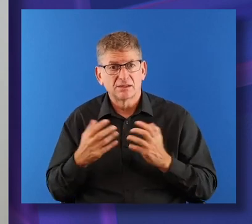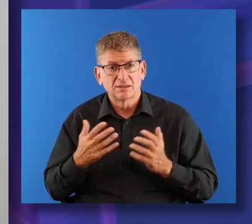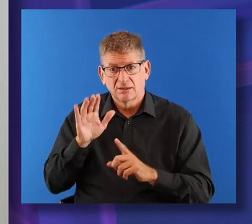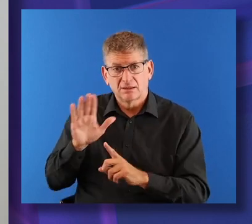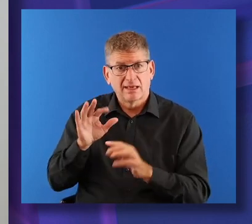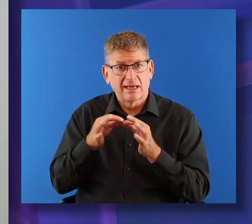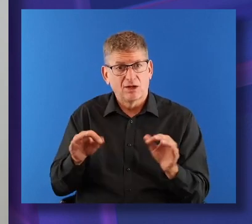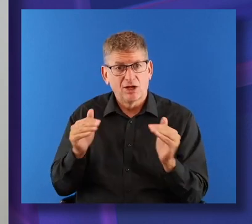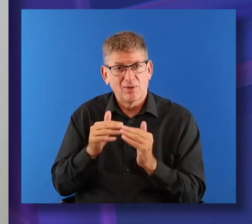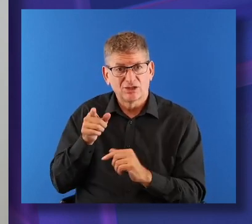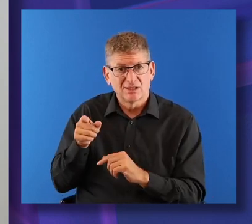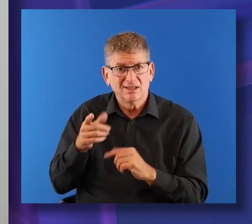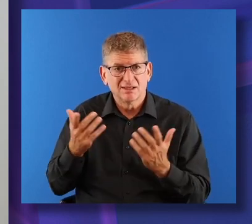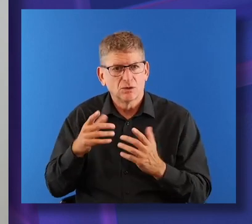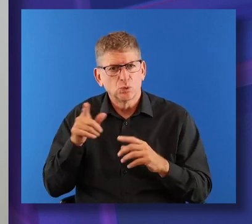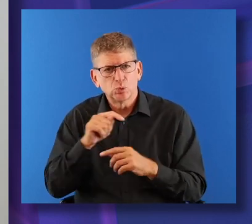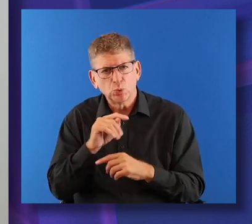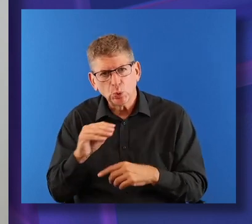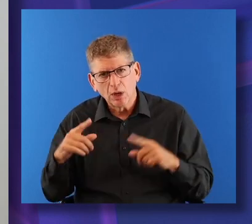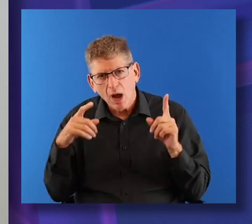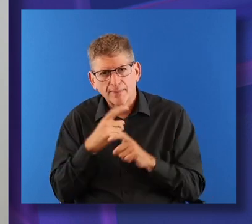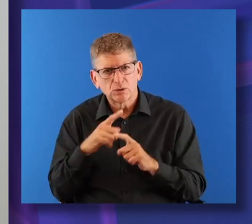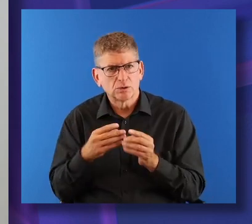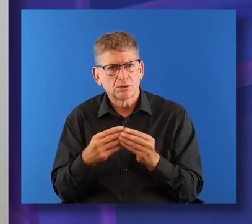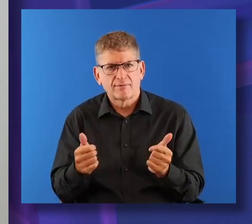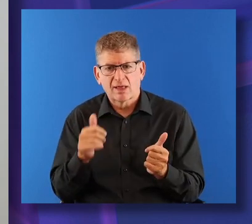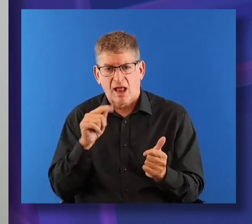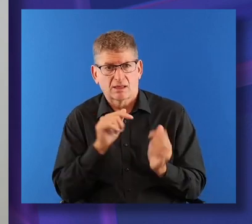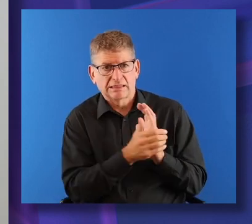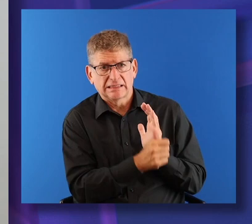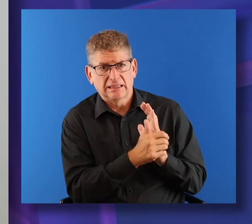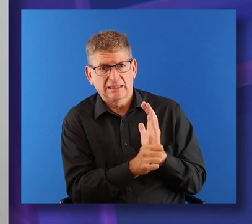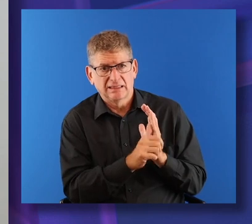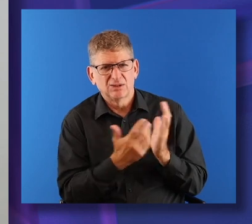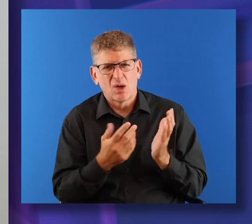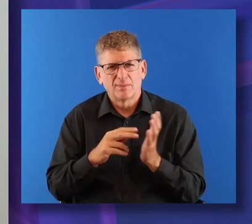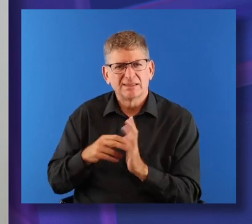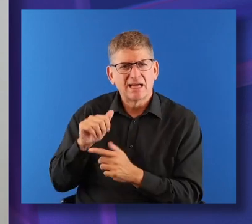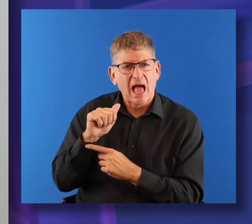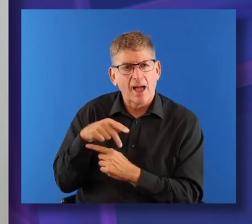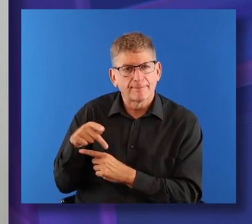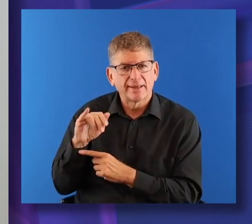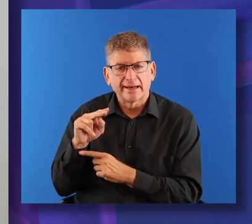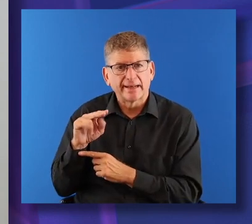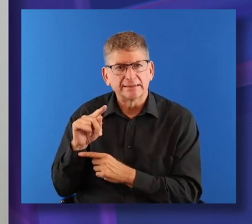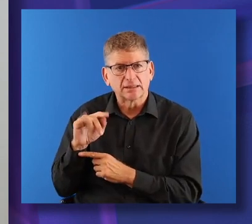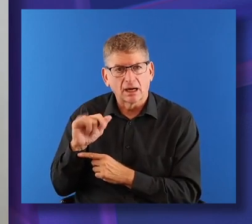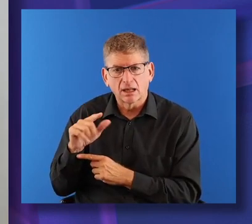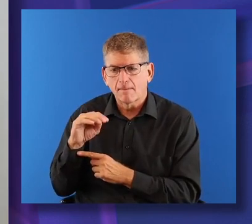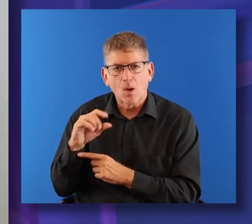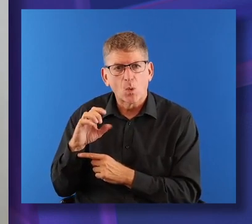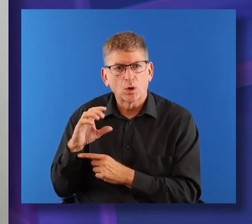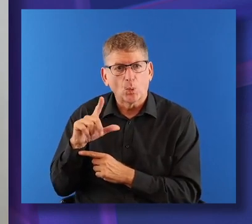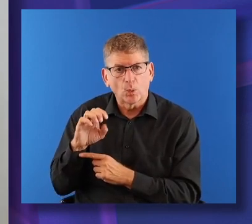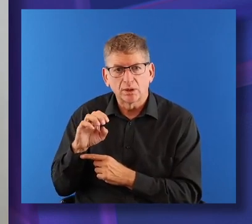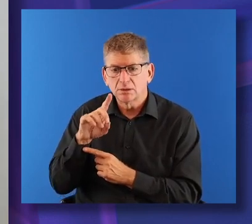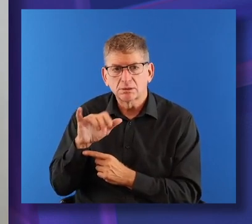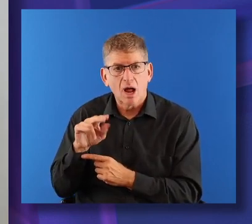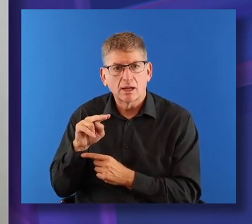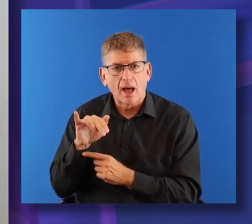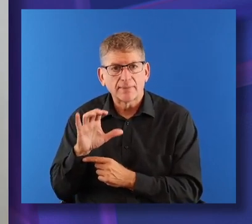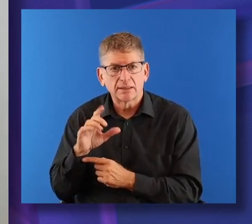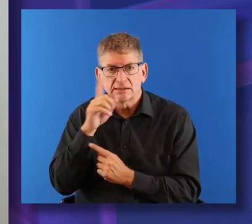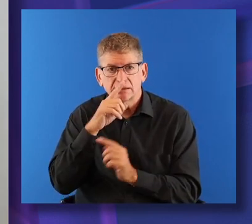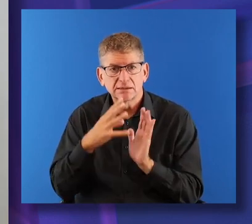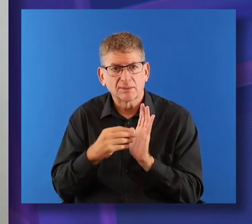scale, which makes ab initio molecular dynamic simulation for large biomolecules almost intractable. Computational